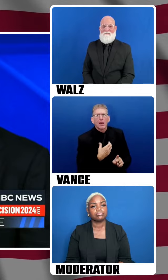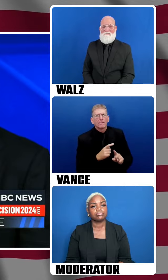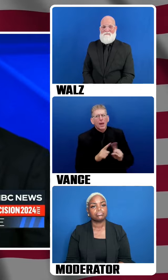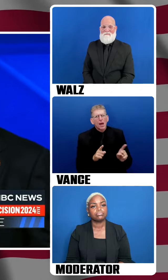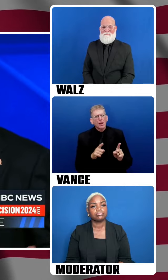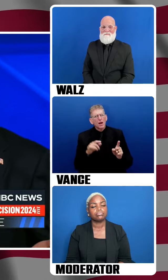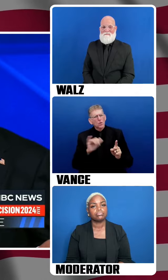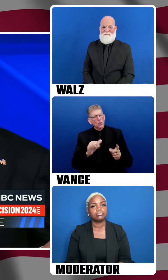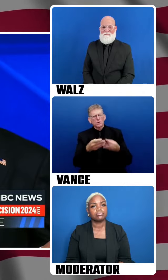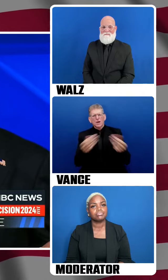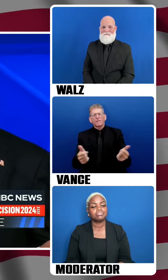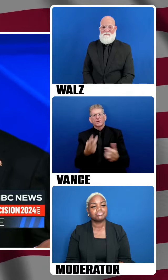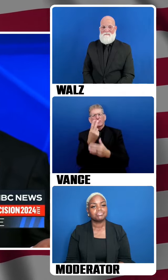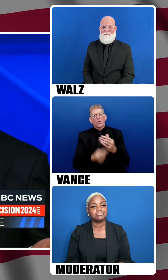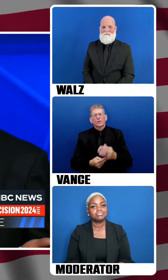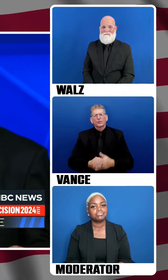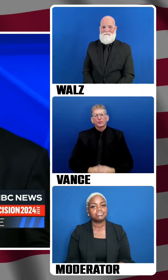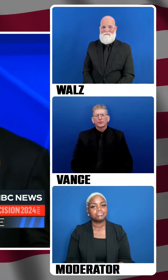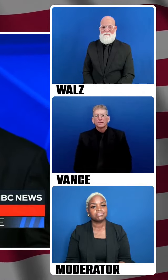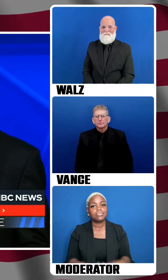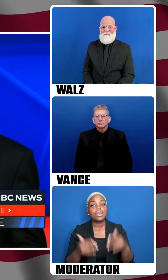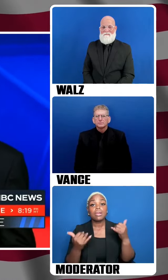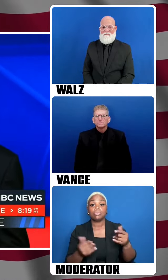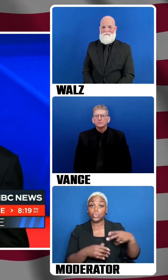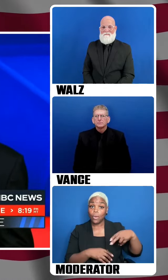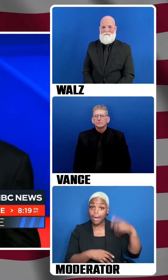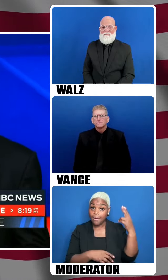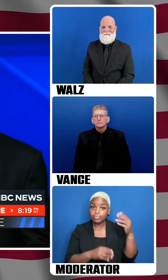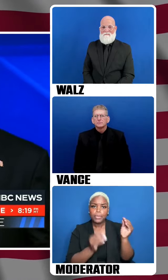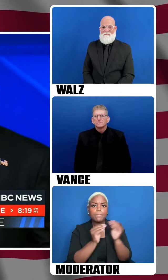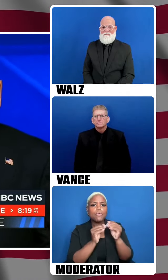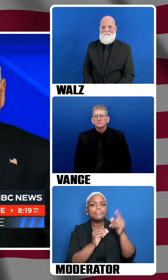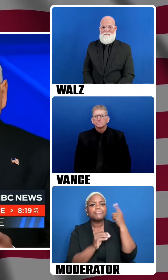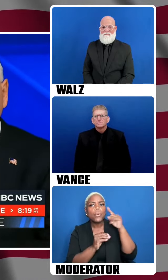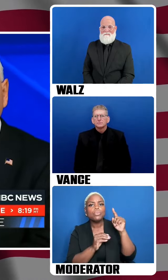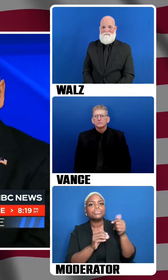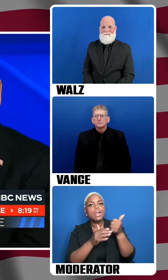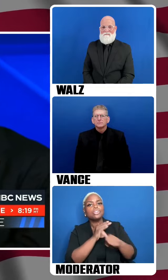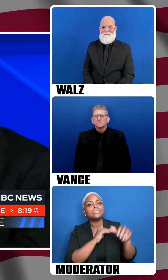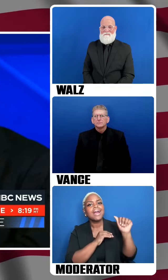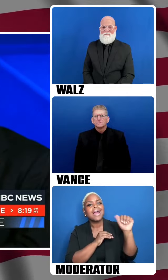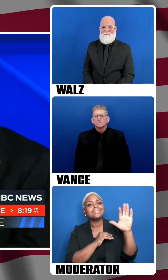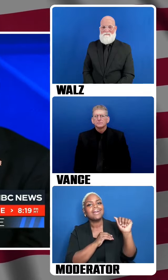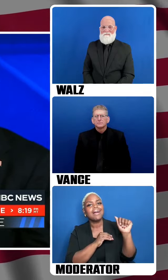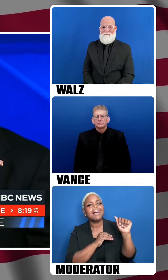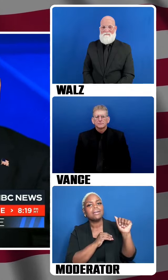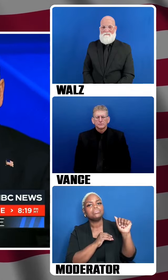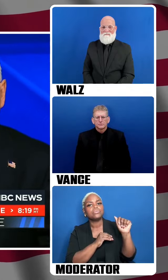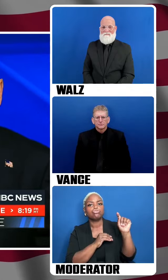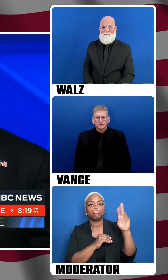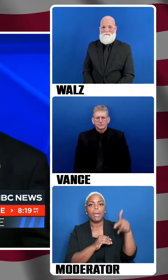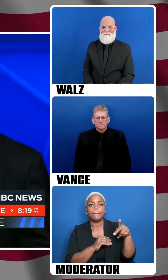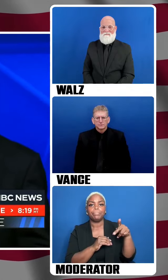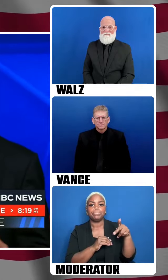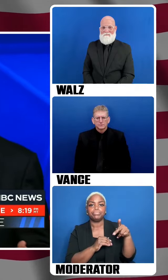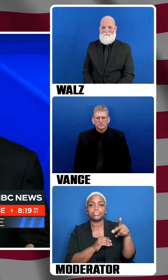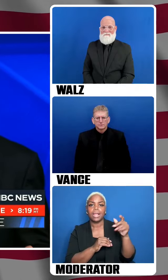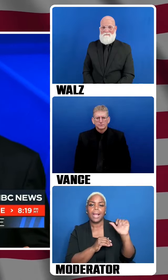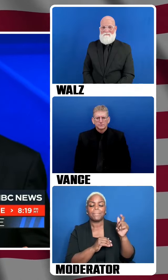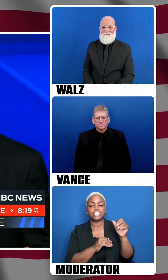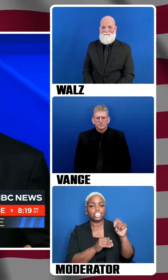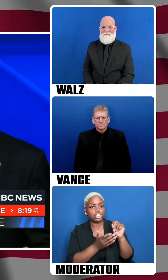administration? It's higher now that we've seen it go up. Look, people are using it. The system works. And the question about this of young people or whatever, that's the